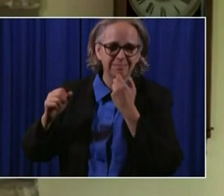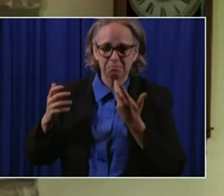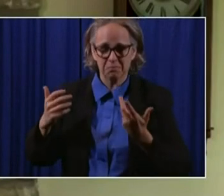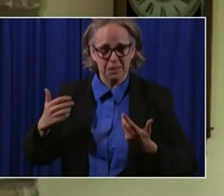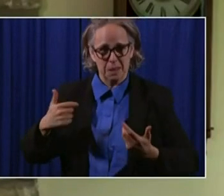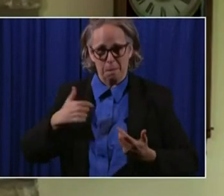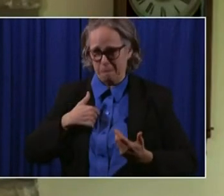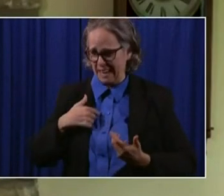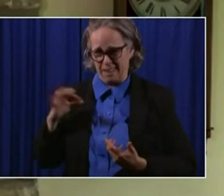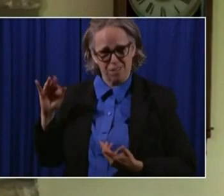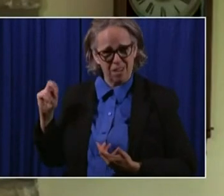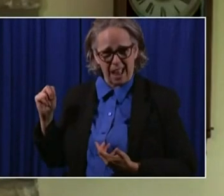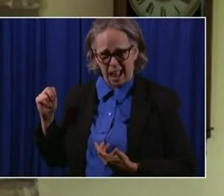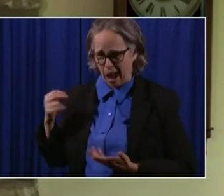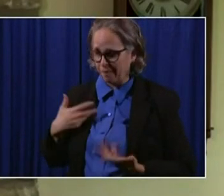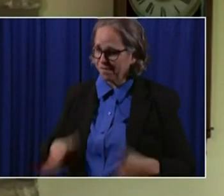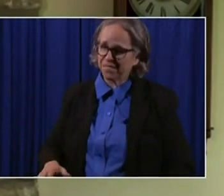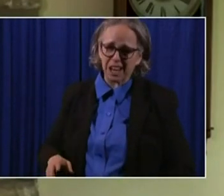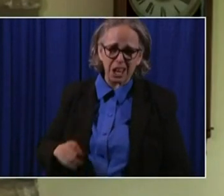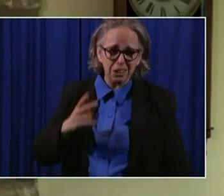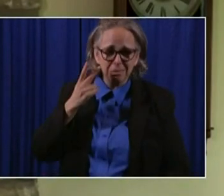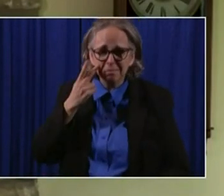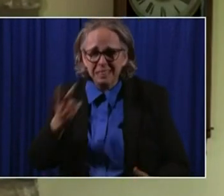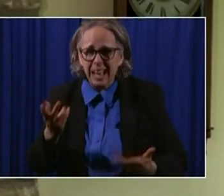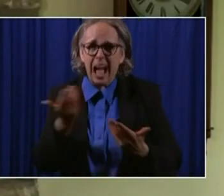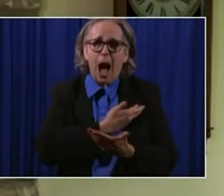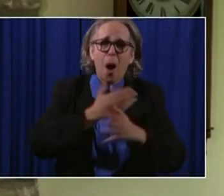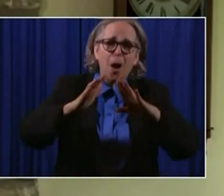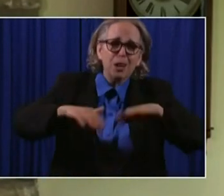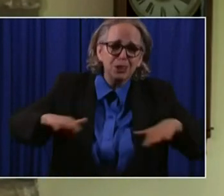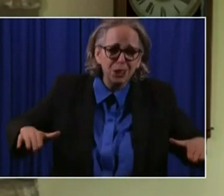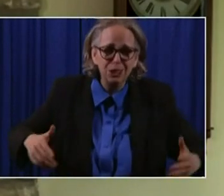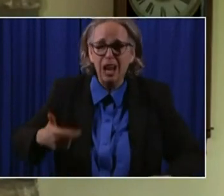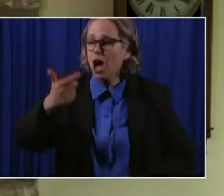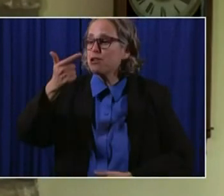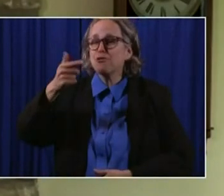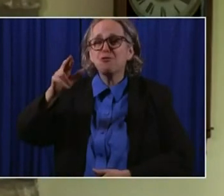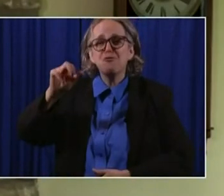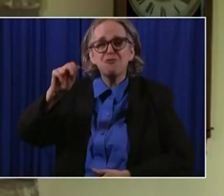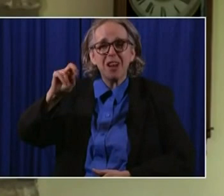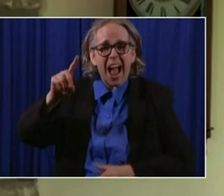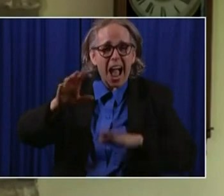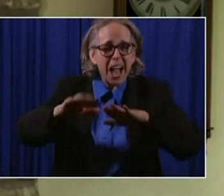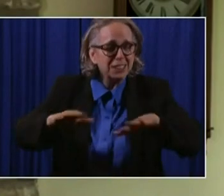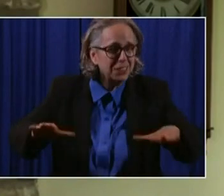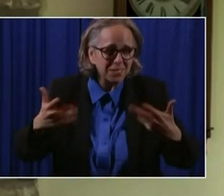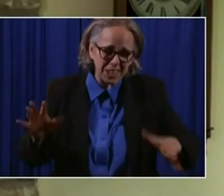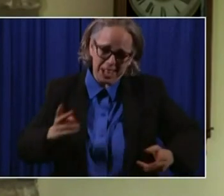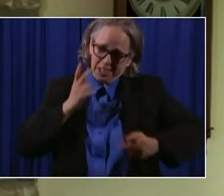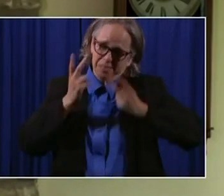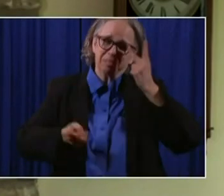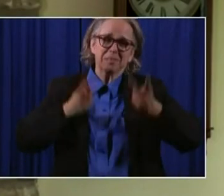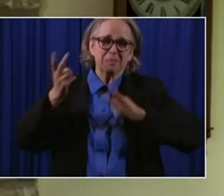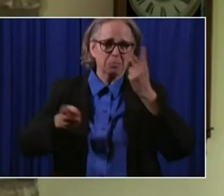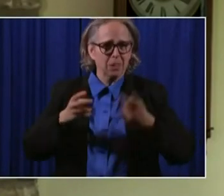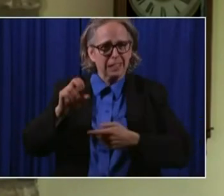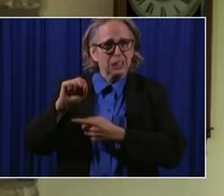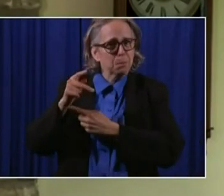our own children. We've seen it with our own grandchildren. Sports matters. It makes a